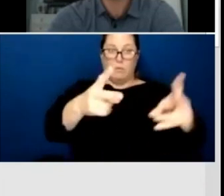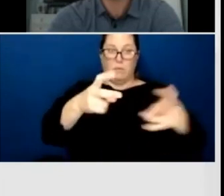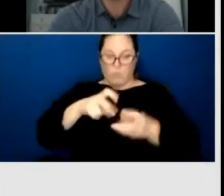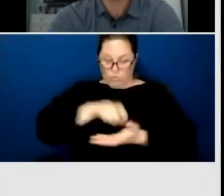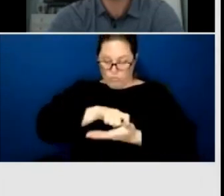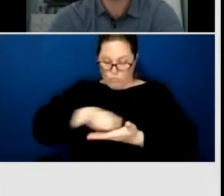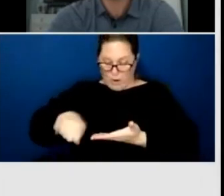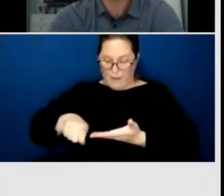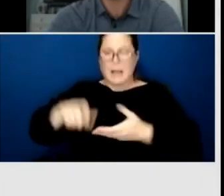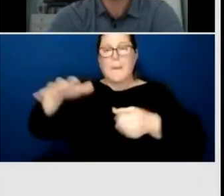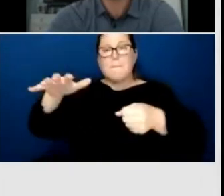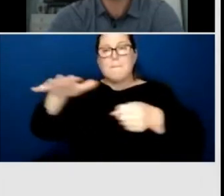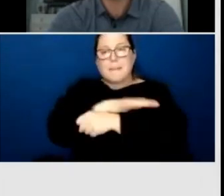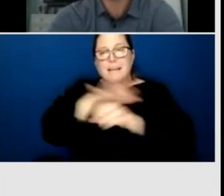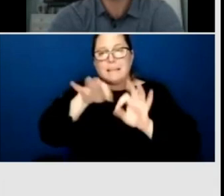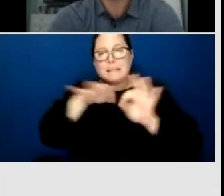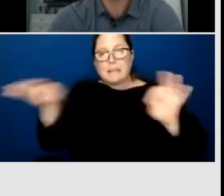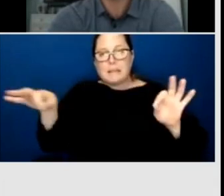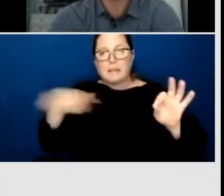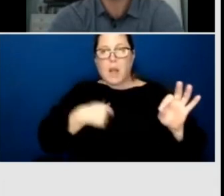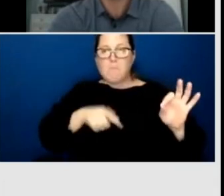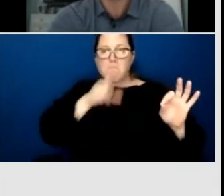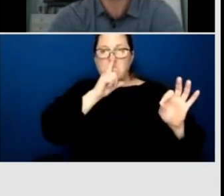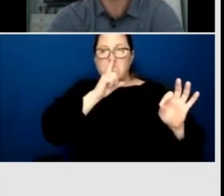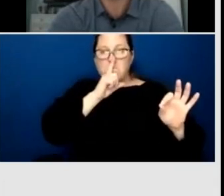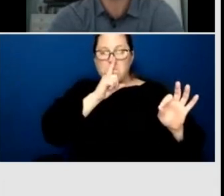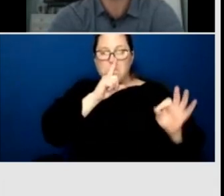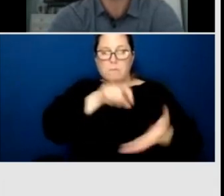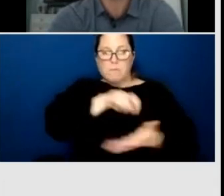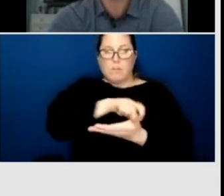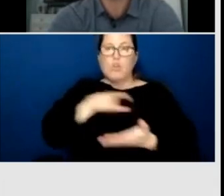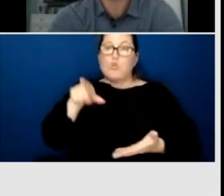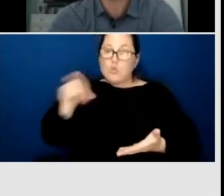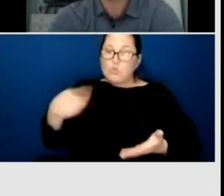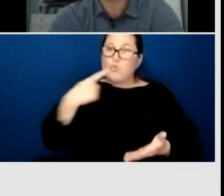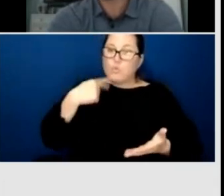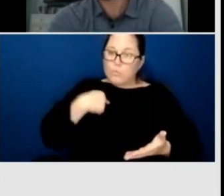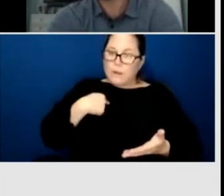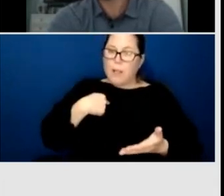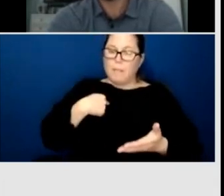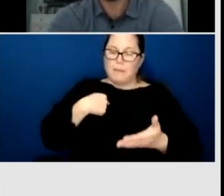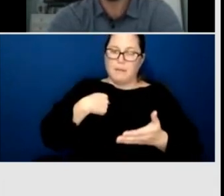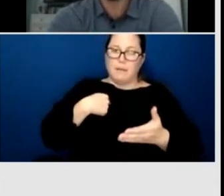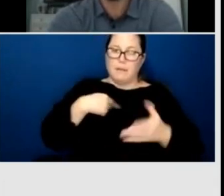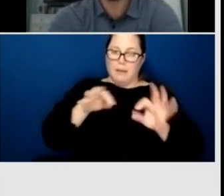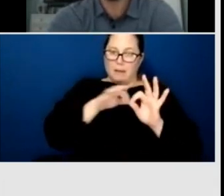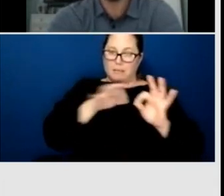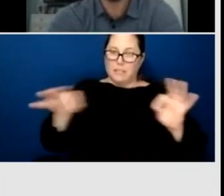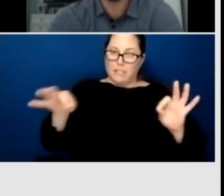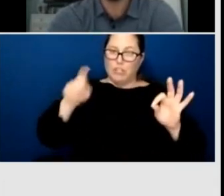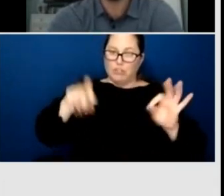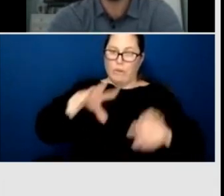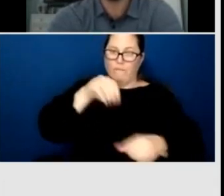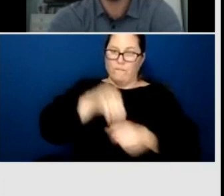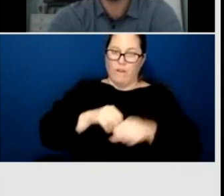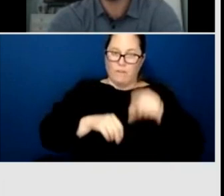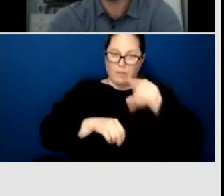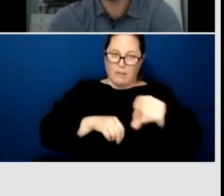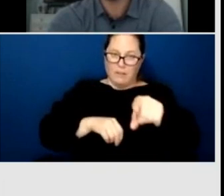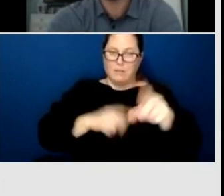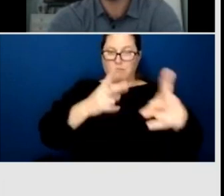complete sentence. I'm not going to tell you any more than that. You tell me what a complete sentence should contain. And I want you to rewrite this line for